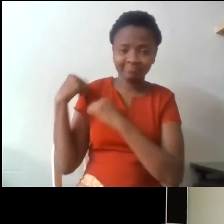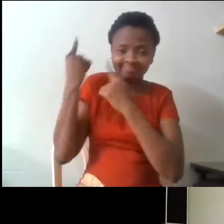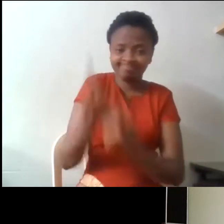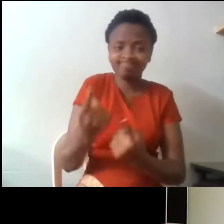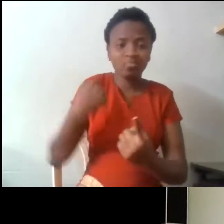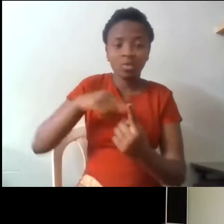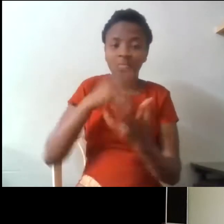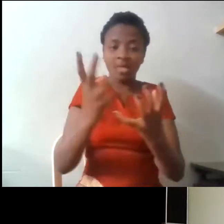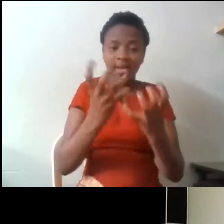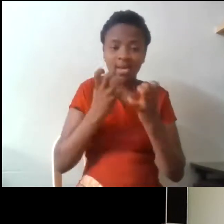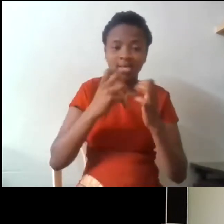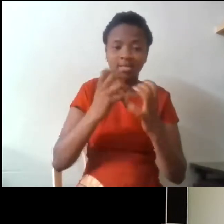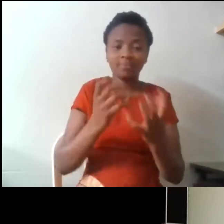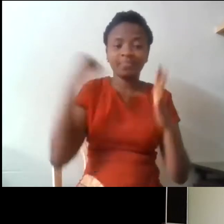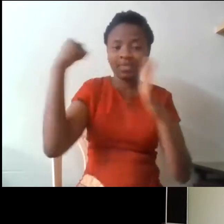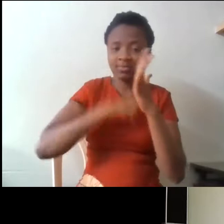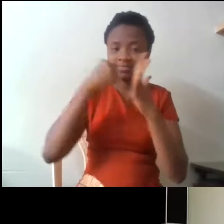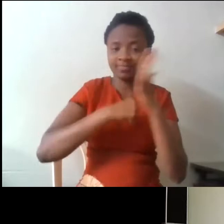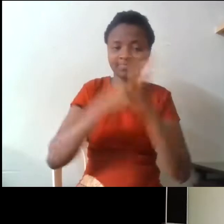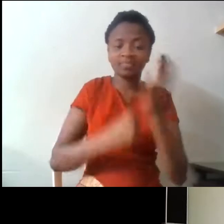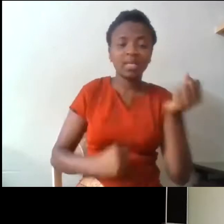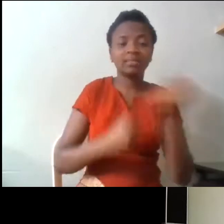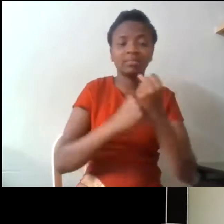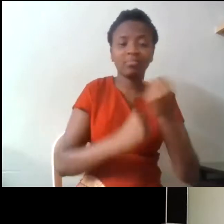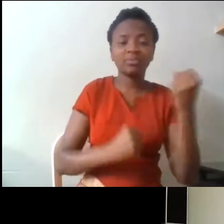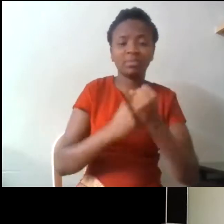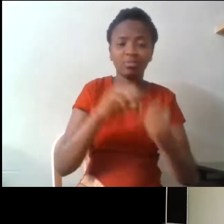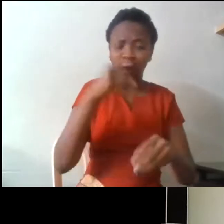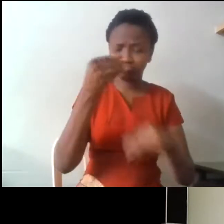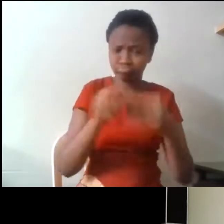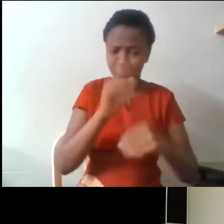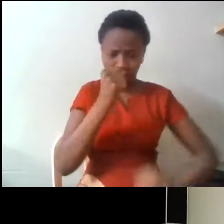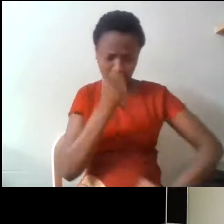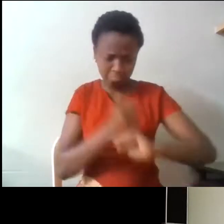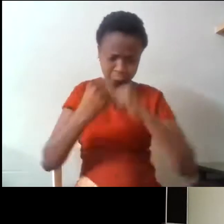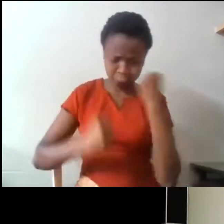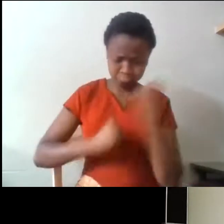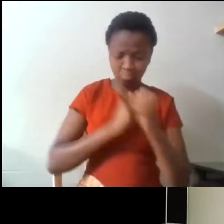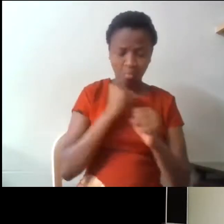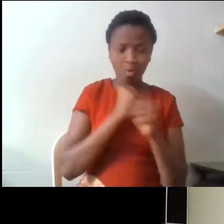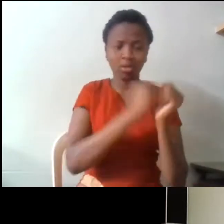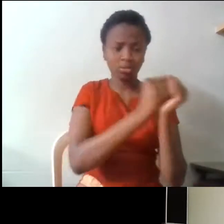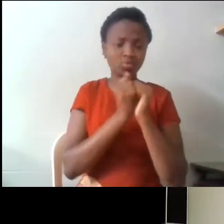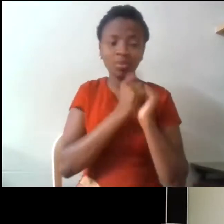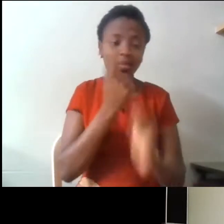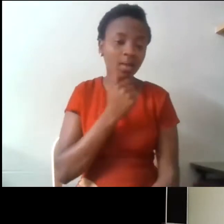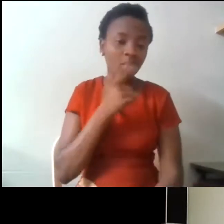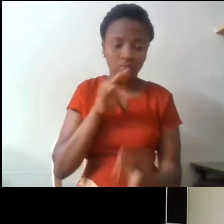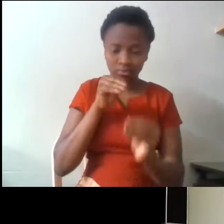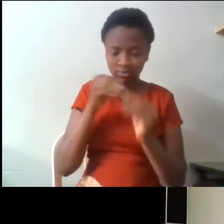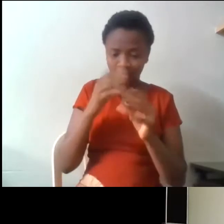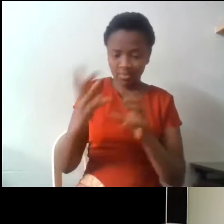to support and lend our voice to joint action that is led by the disability movement. So we